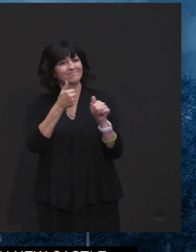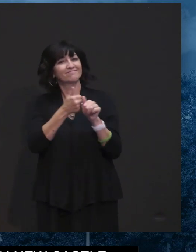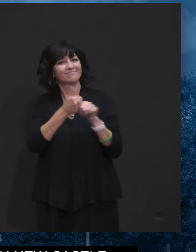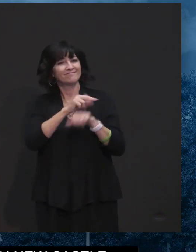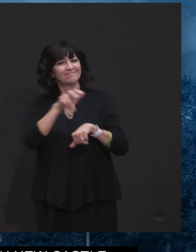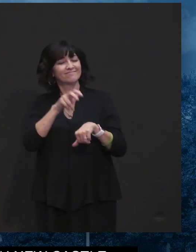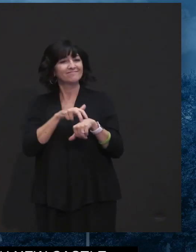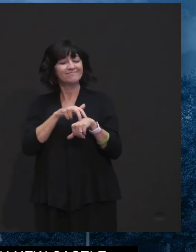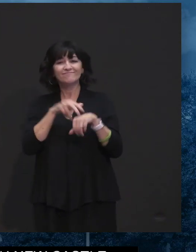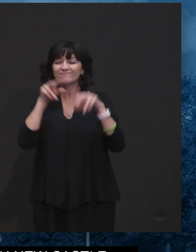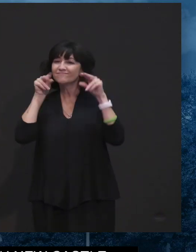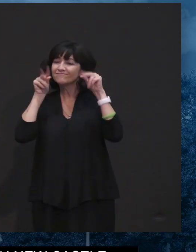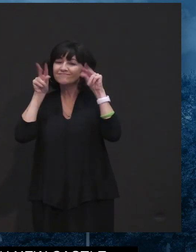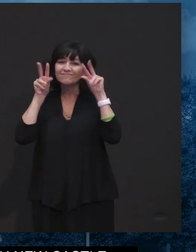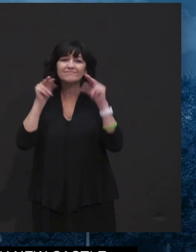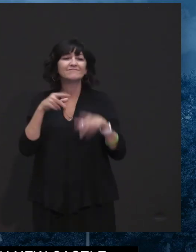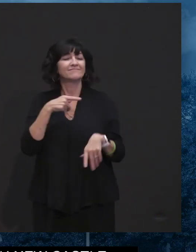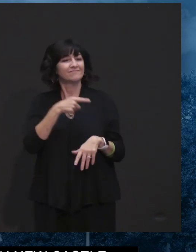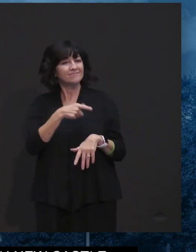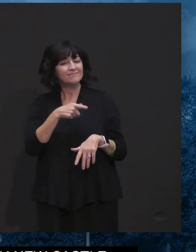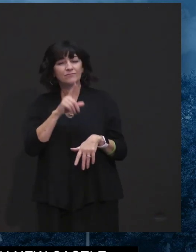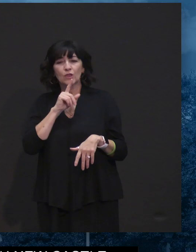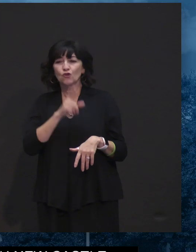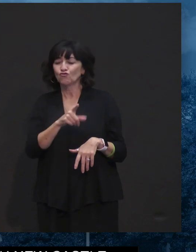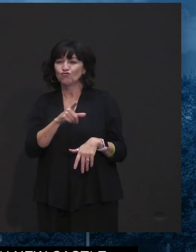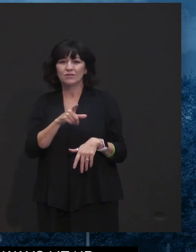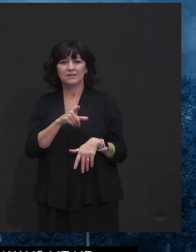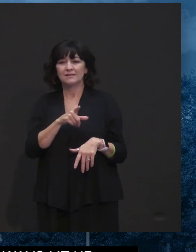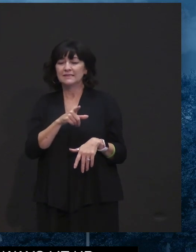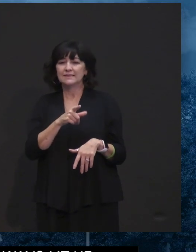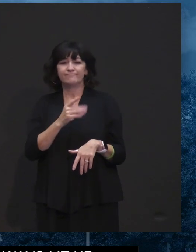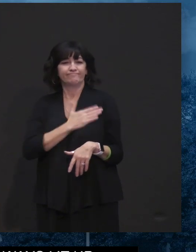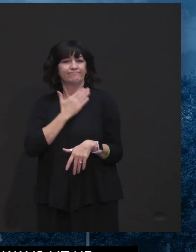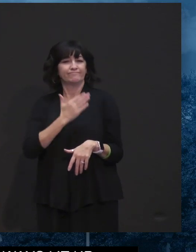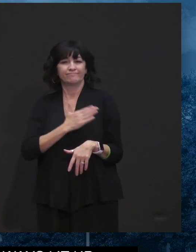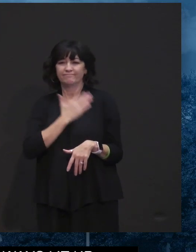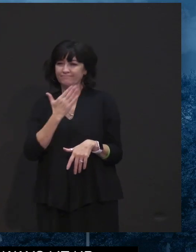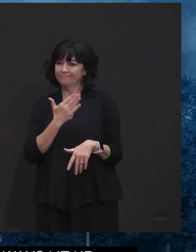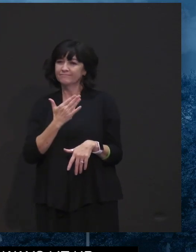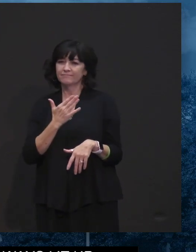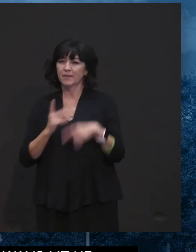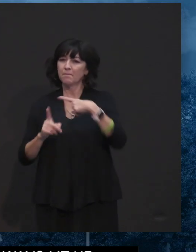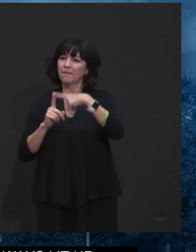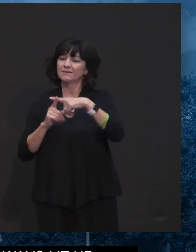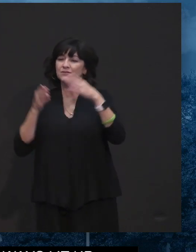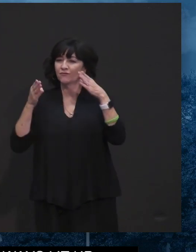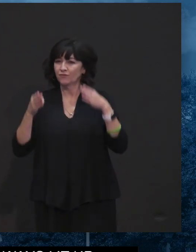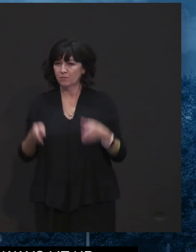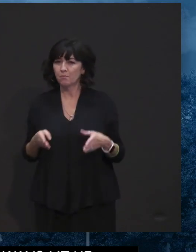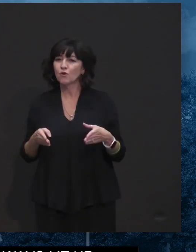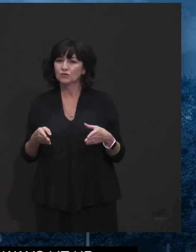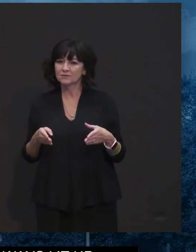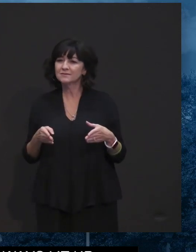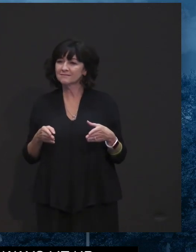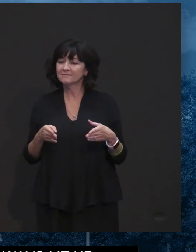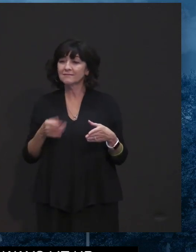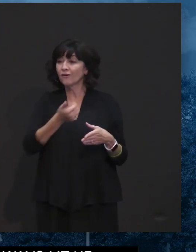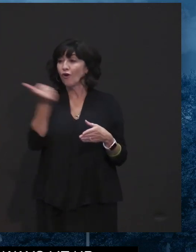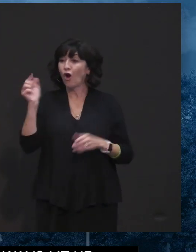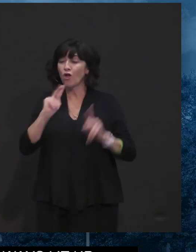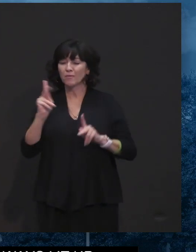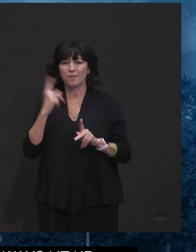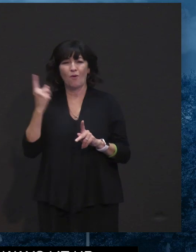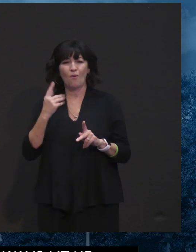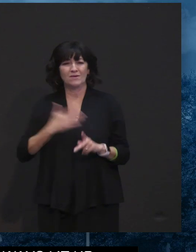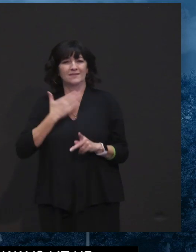and just brought joy to everybody that she came in contact with. And then when she moved over to the Department